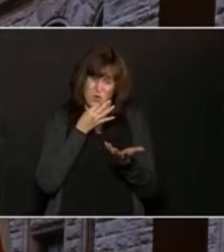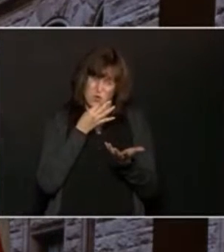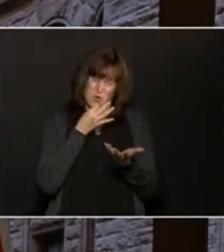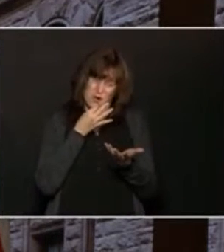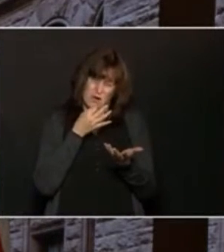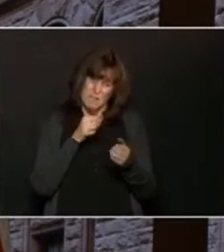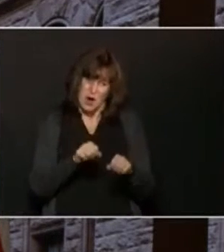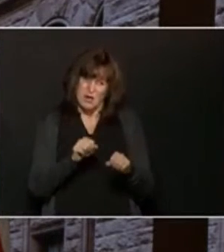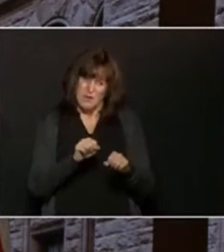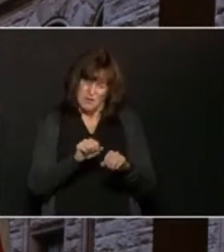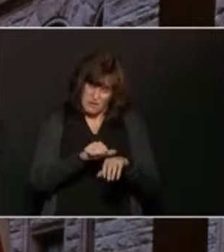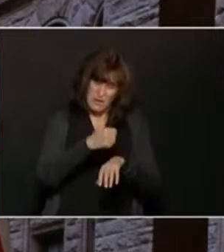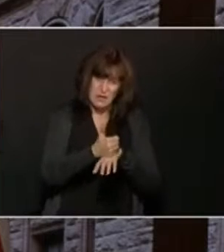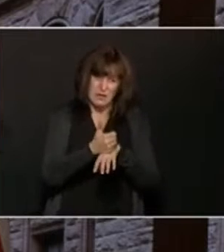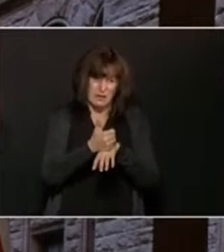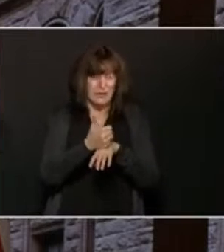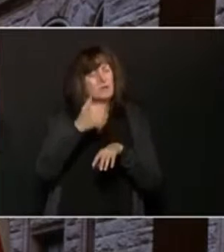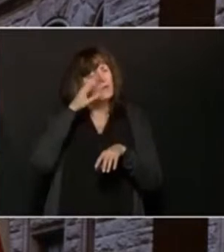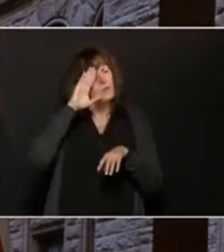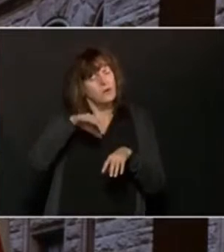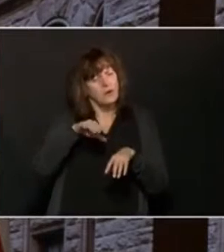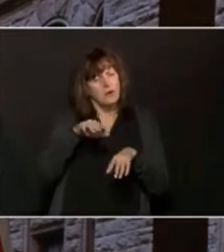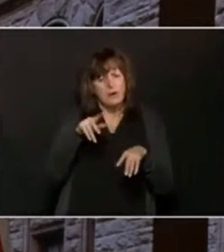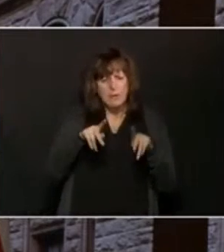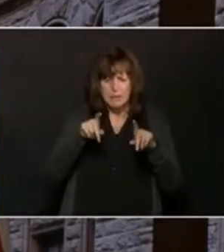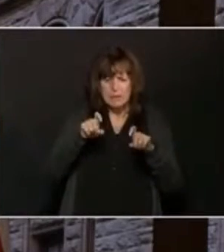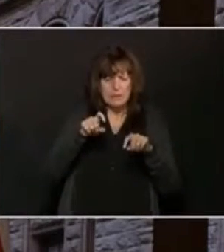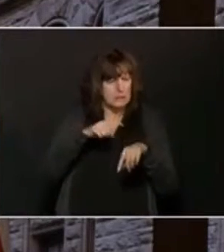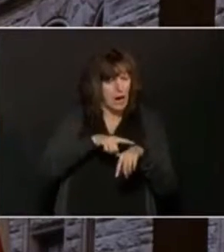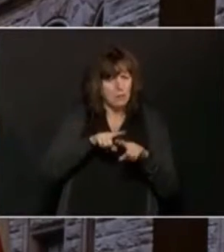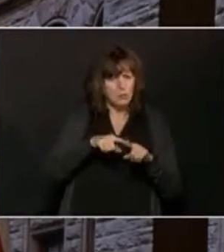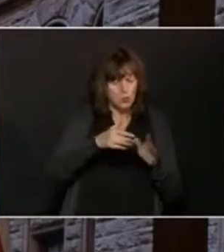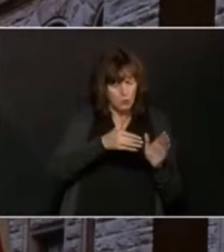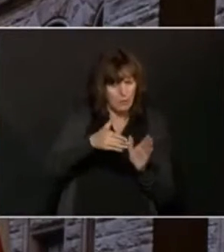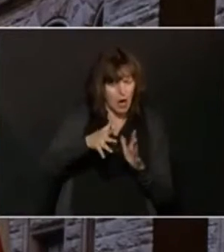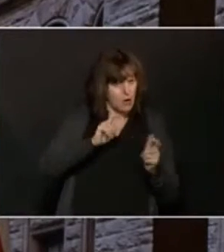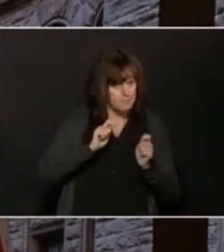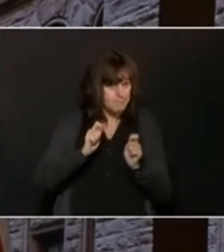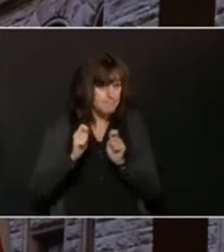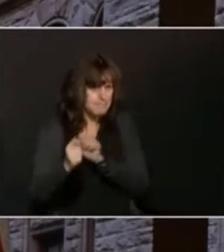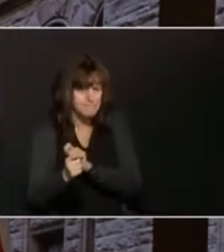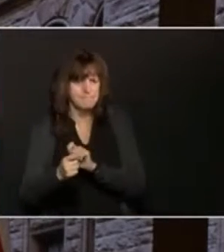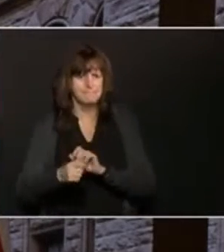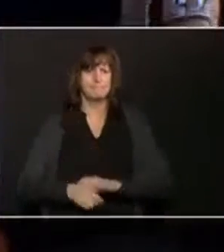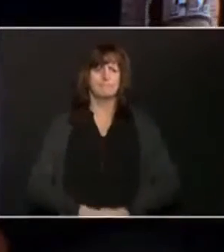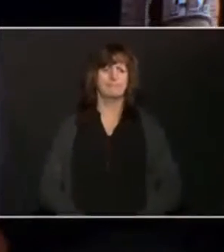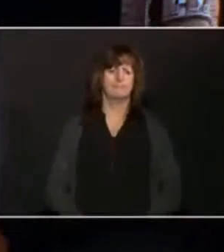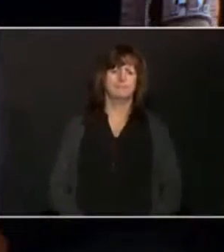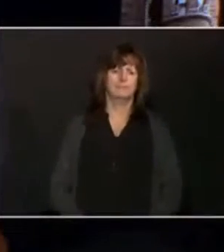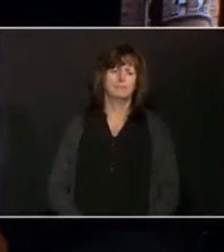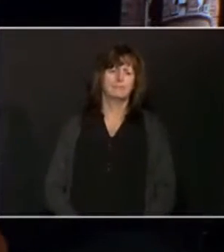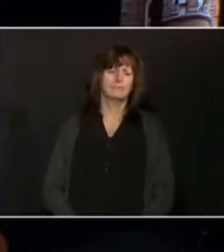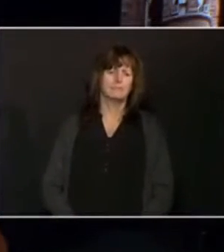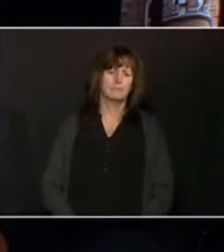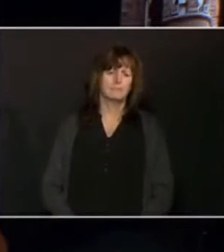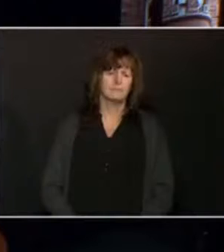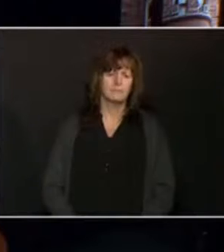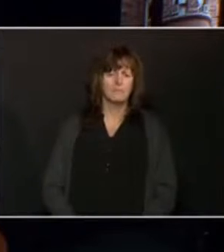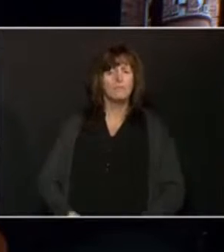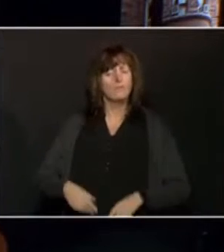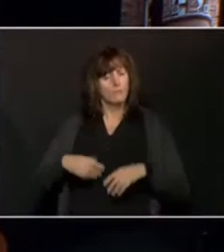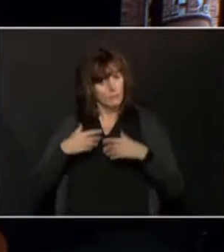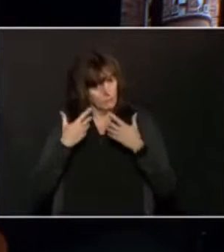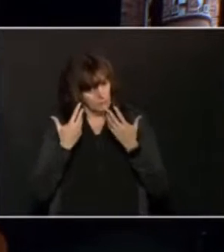the changes that are coming. I'll turn it to Dr. Brown. Thanks. So the modeling that we present and the analysis that we present in the